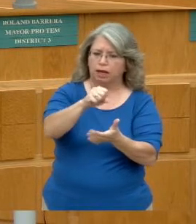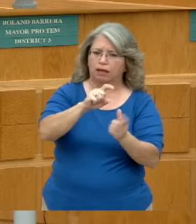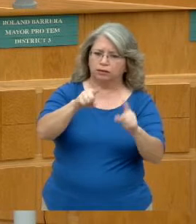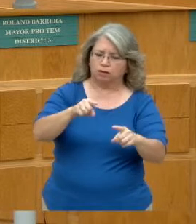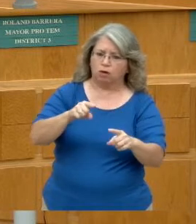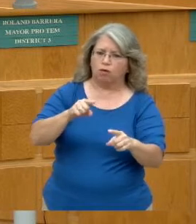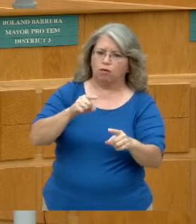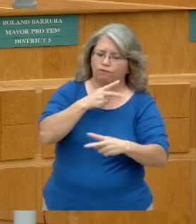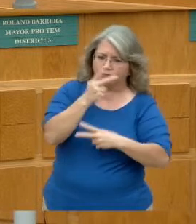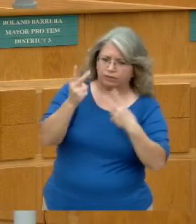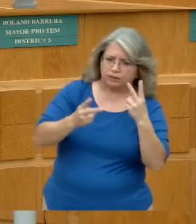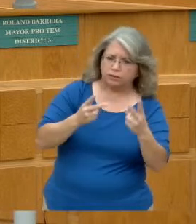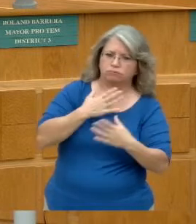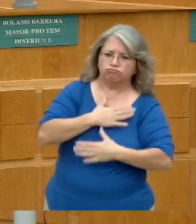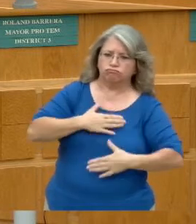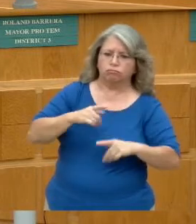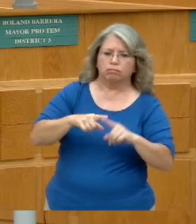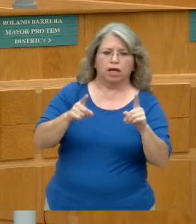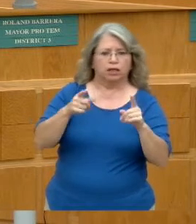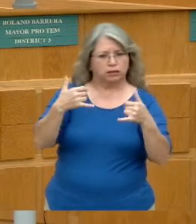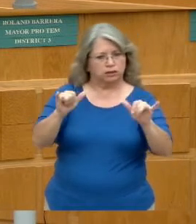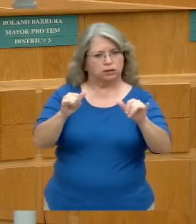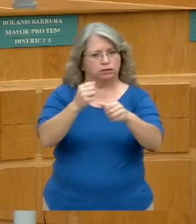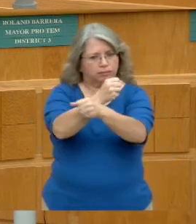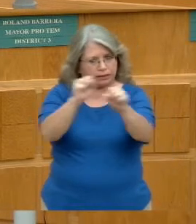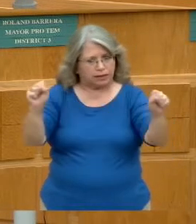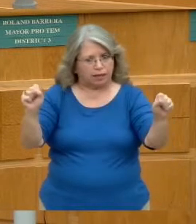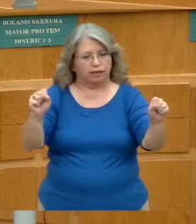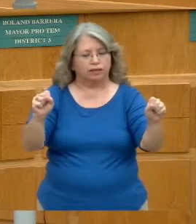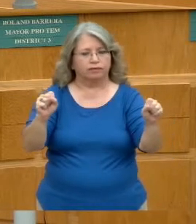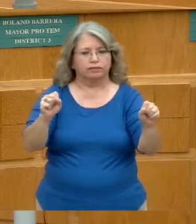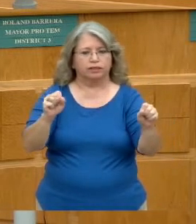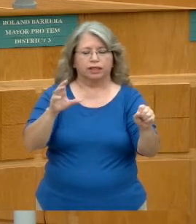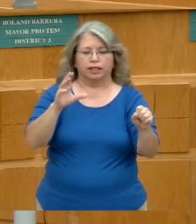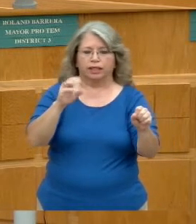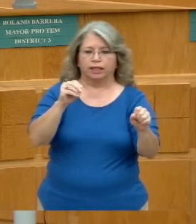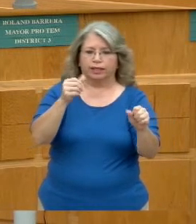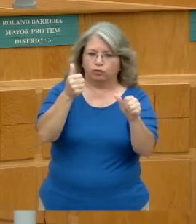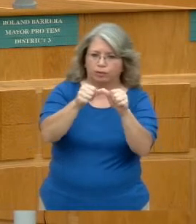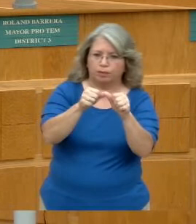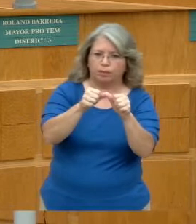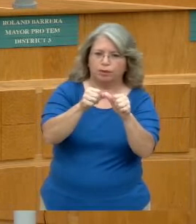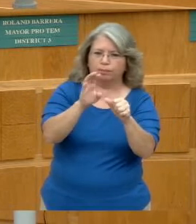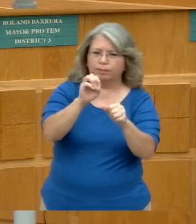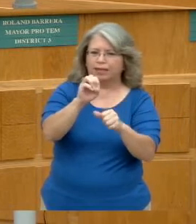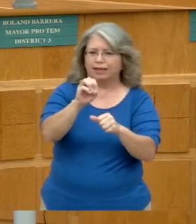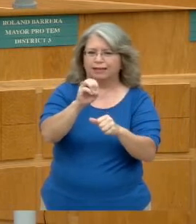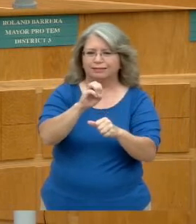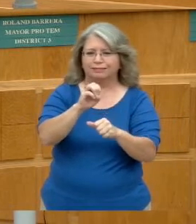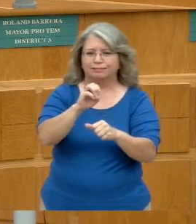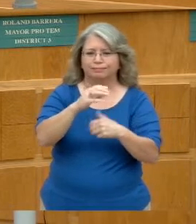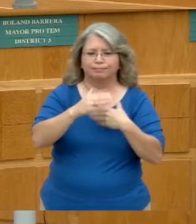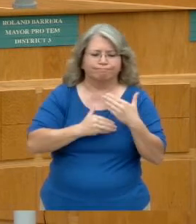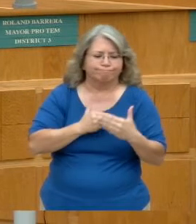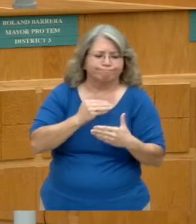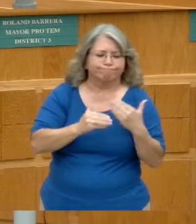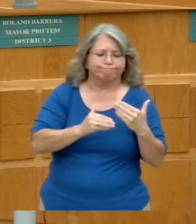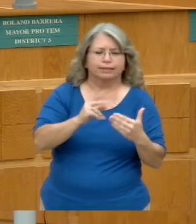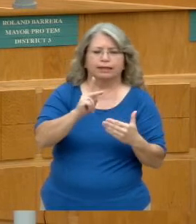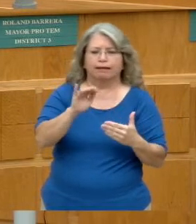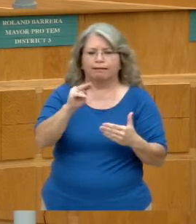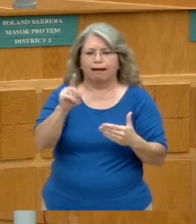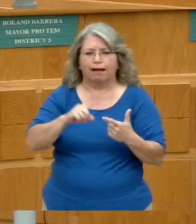to be safe, practice kindness to your fellow beachgoers, and keep your